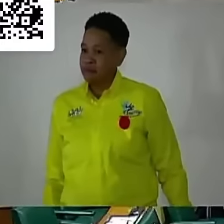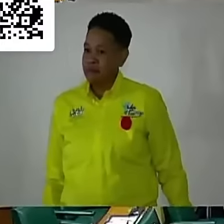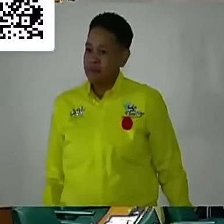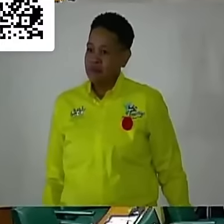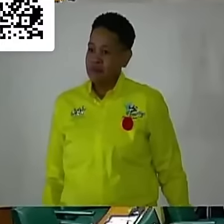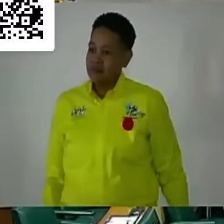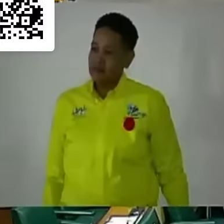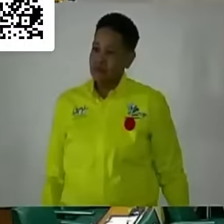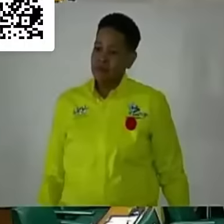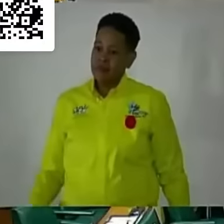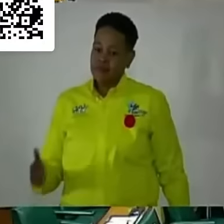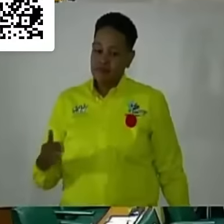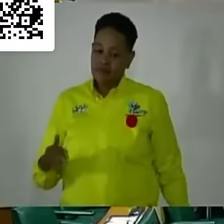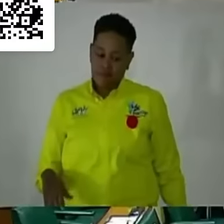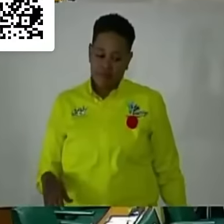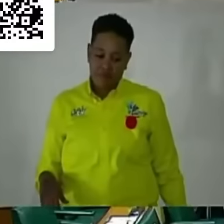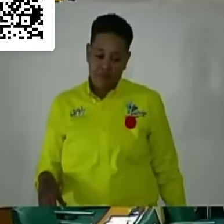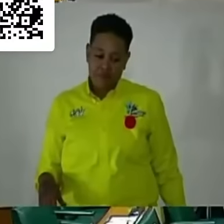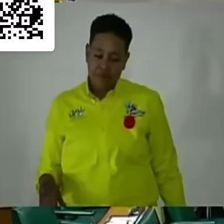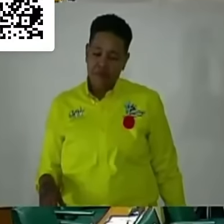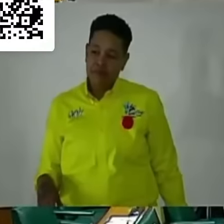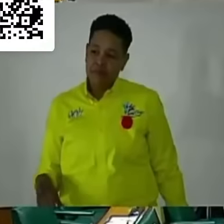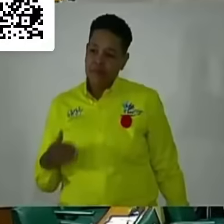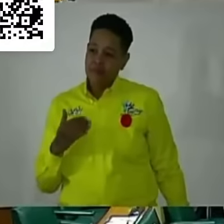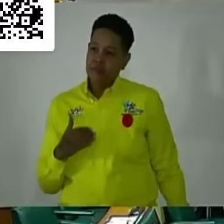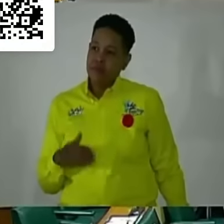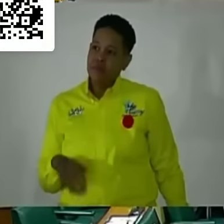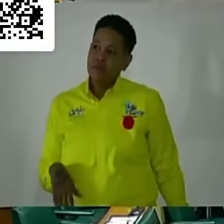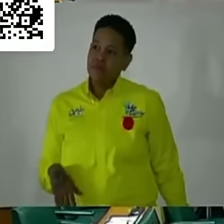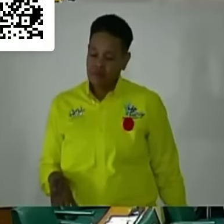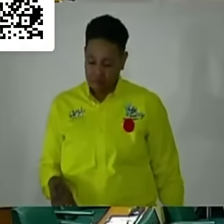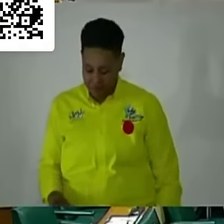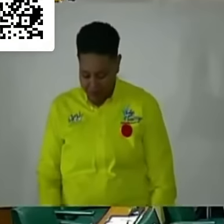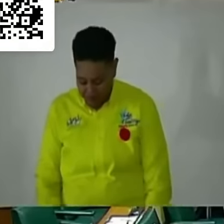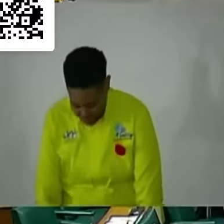the member from Clarendon?